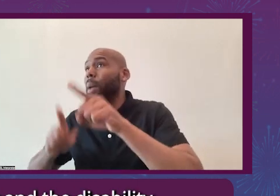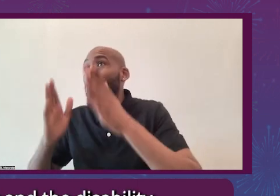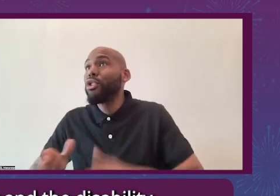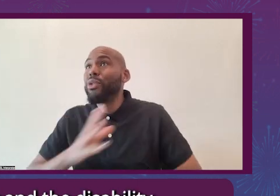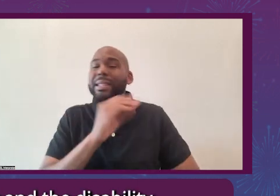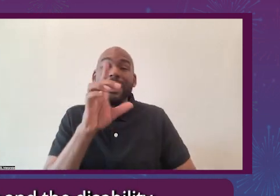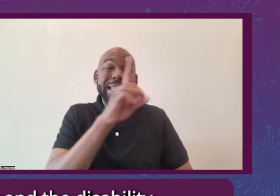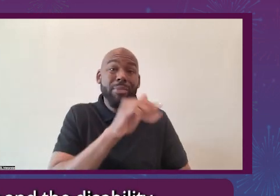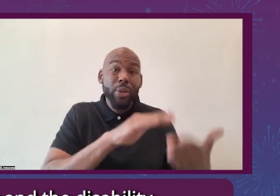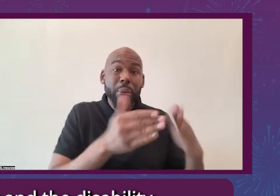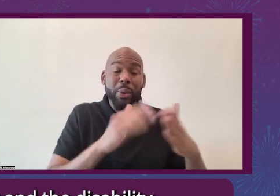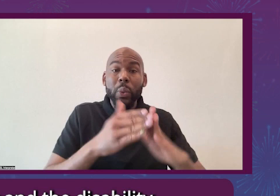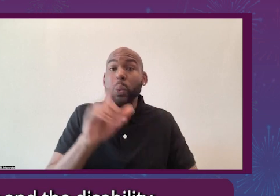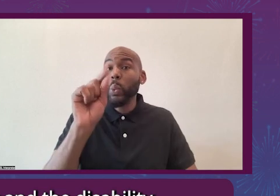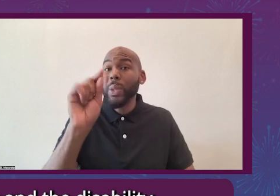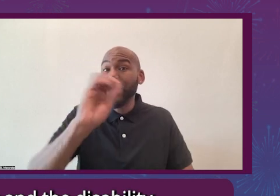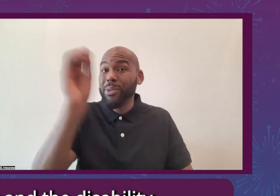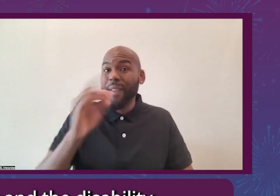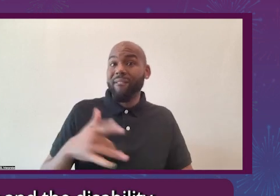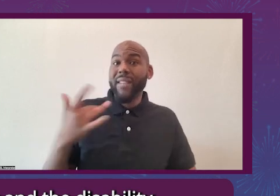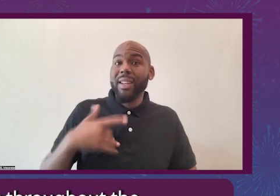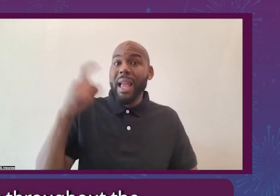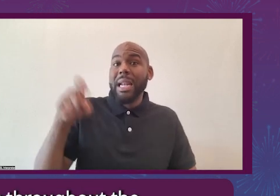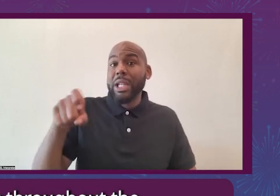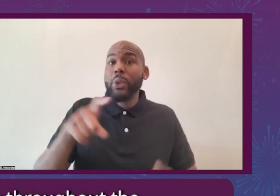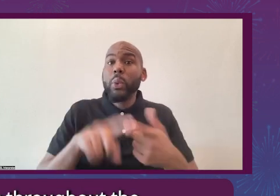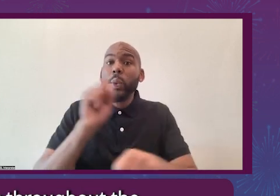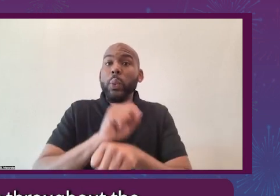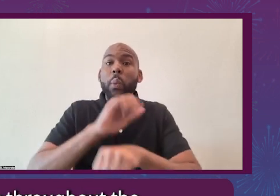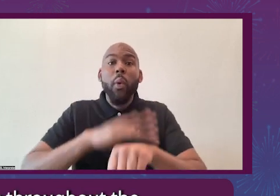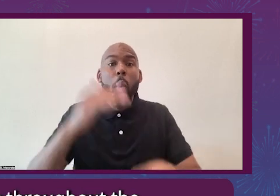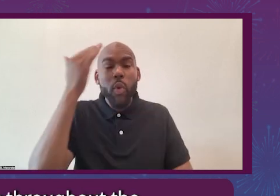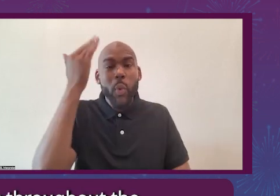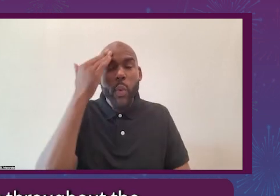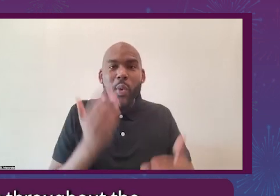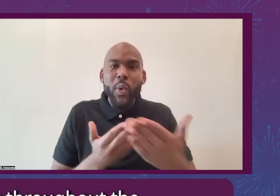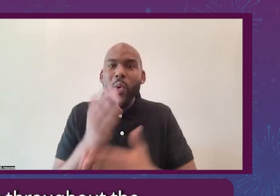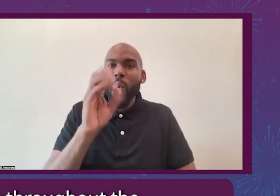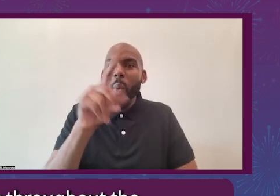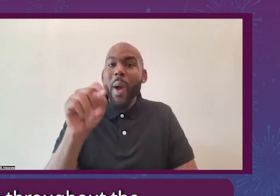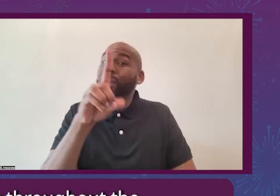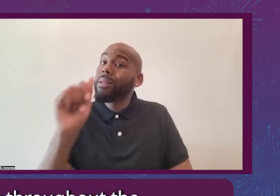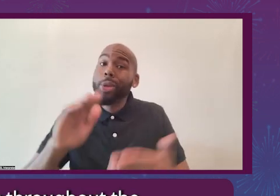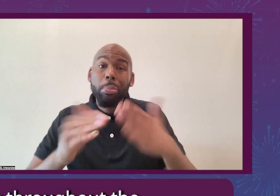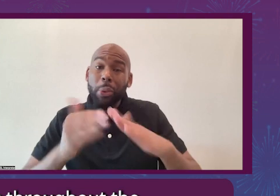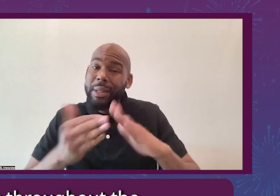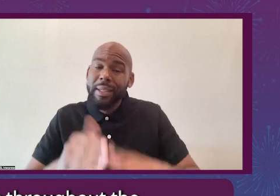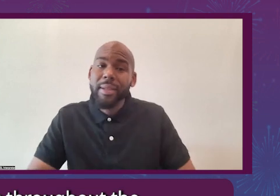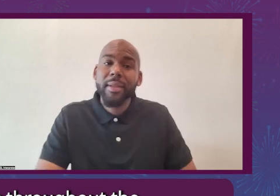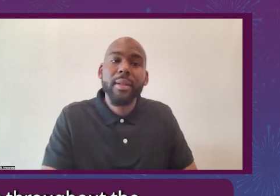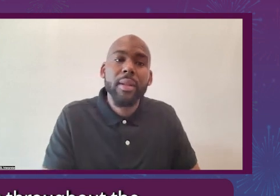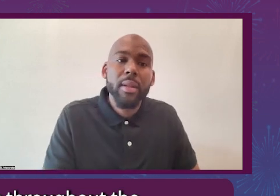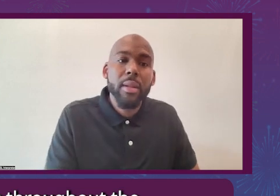and the disability community. 20% of participants felt that there was a need to work on awareness throughout the disability